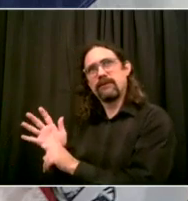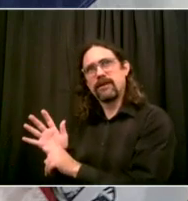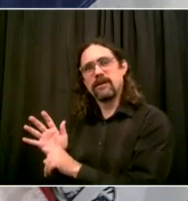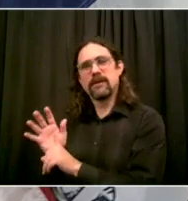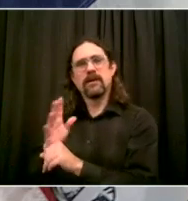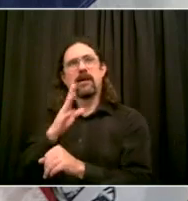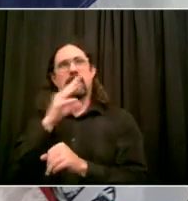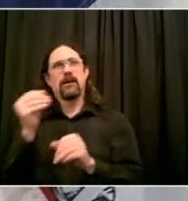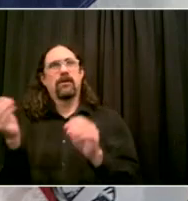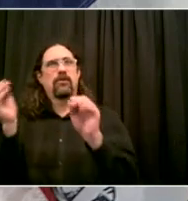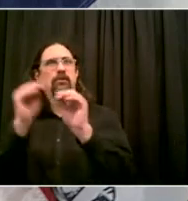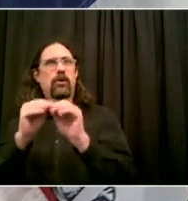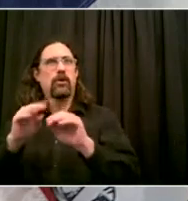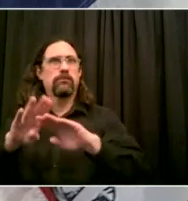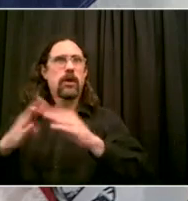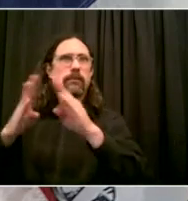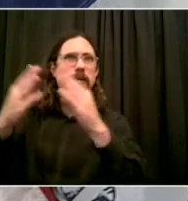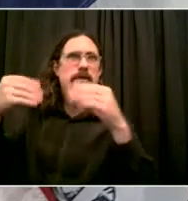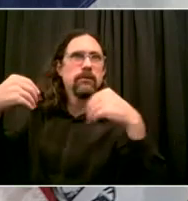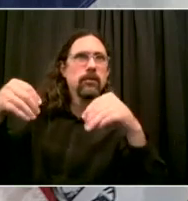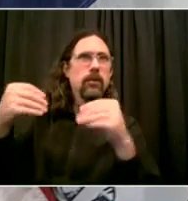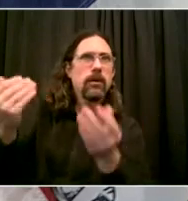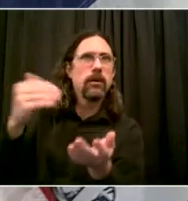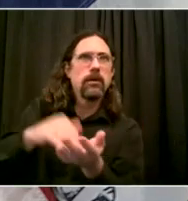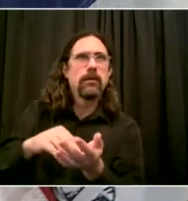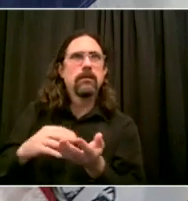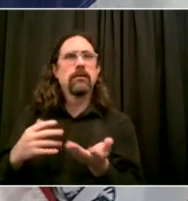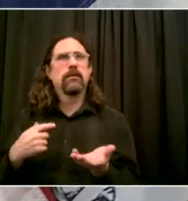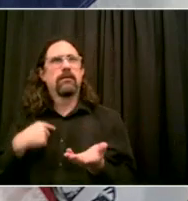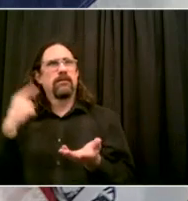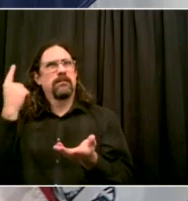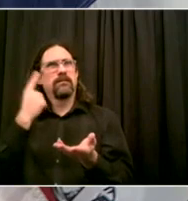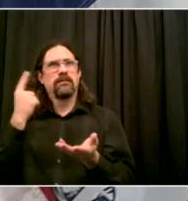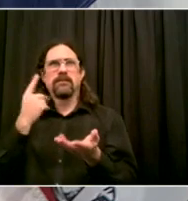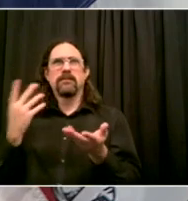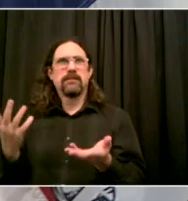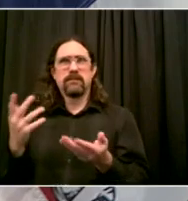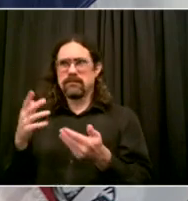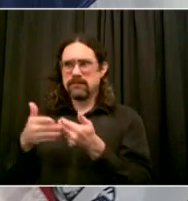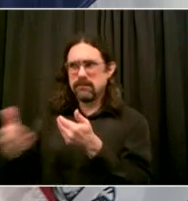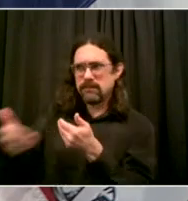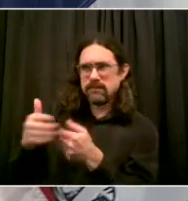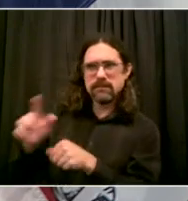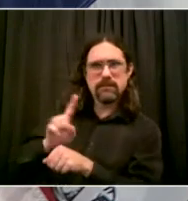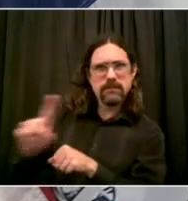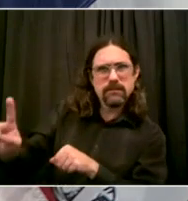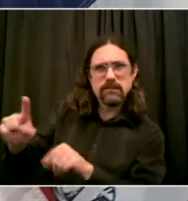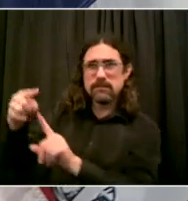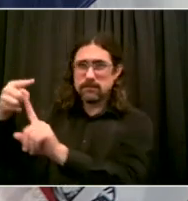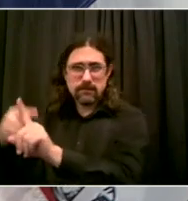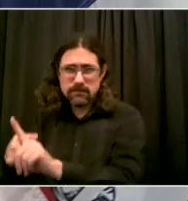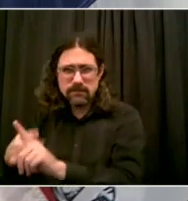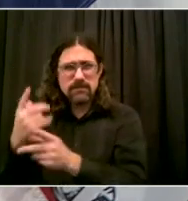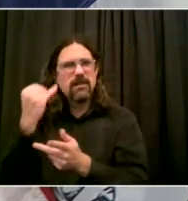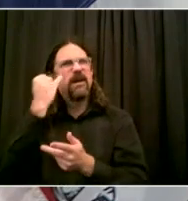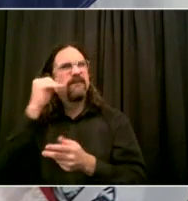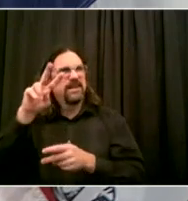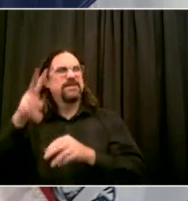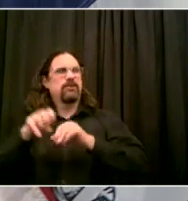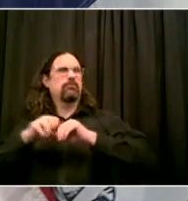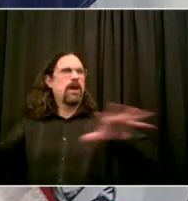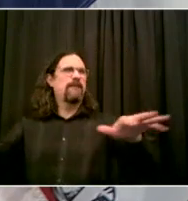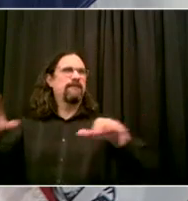very good common sense questions, and I appreciate any question. It's the kind of thing an everyday New Yorker would ask. And the first thing I want to say is